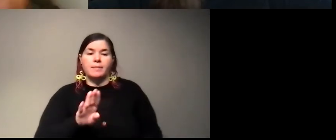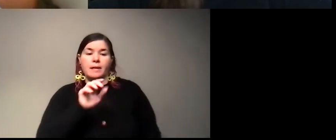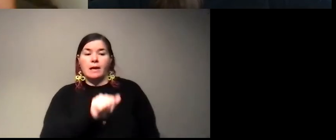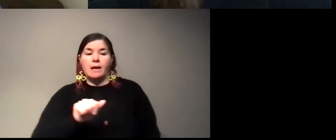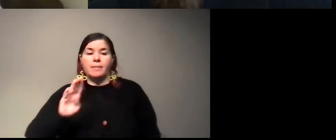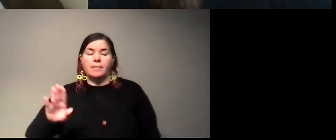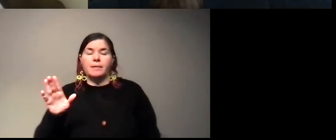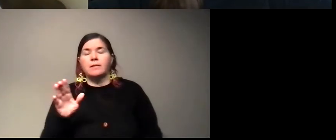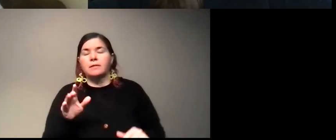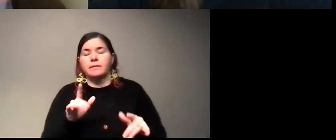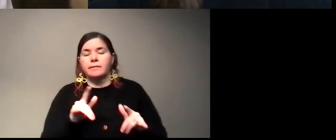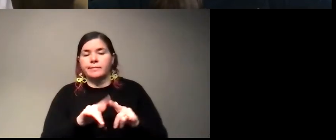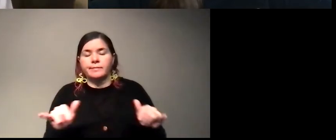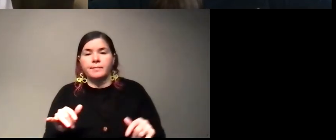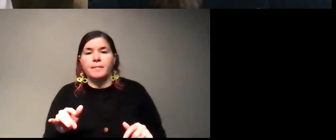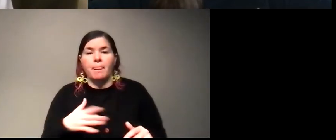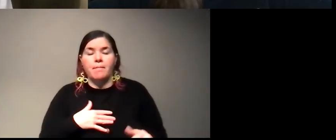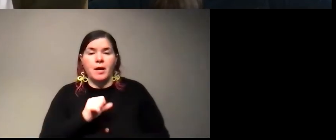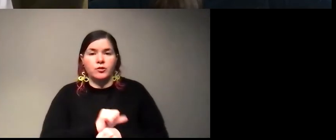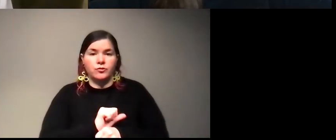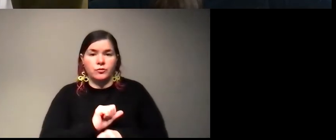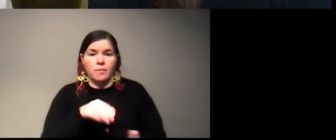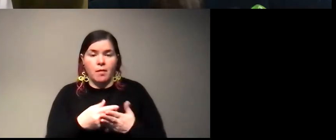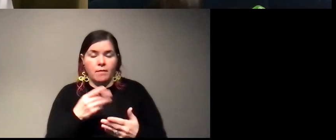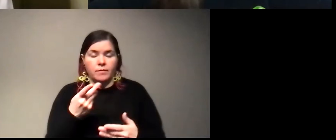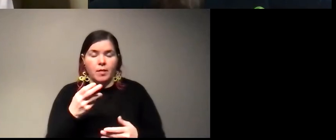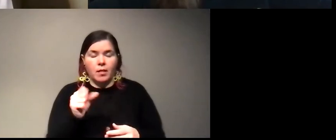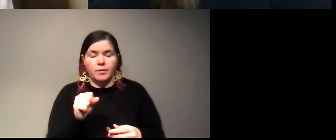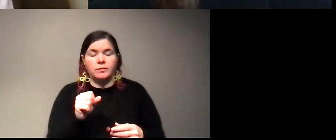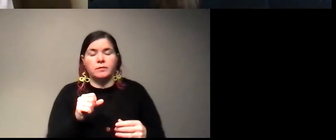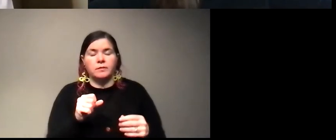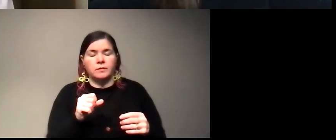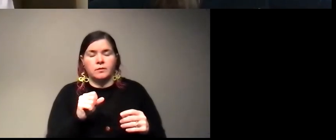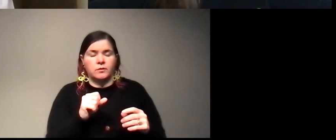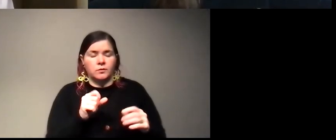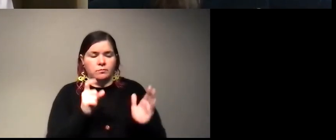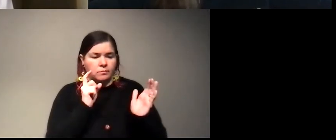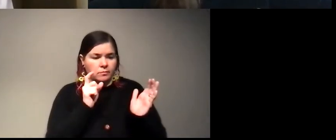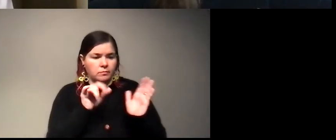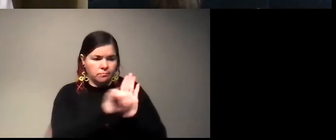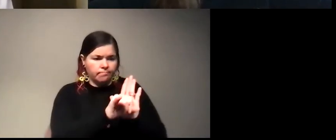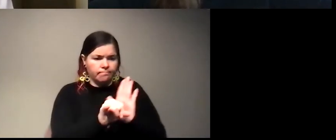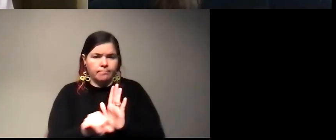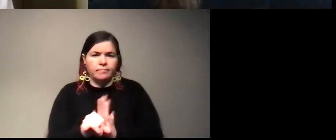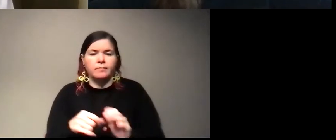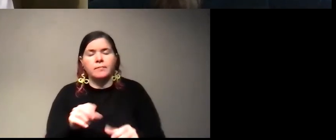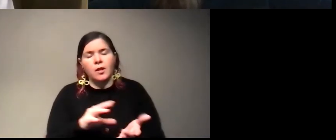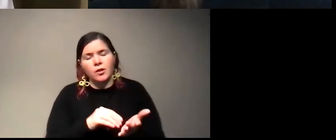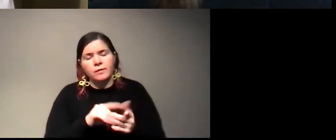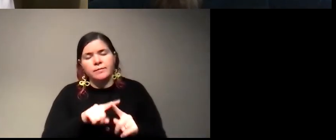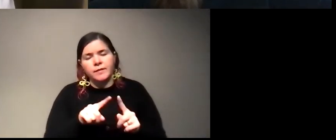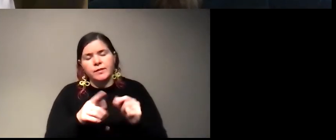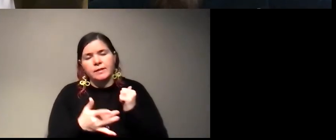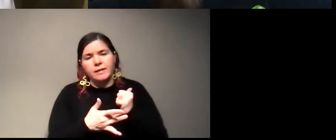And it was my job to take all of those polymers and characterize them. So I got to learn a bunch of different techniques to figure out what